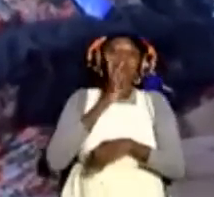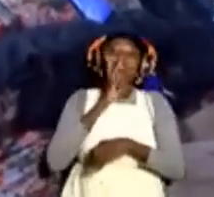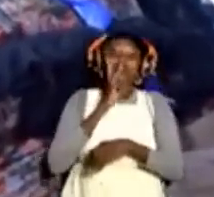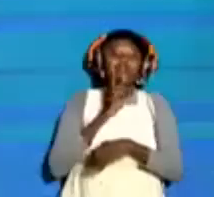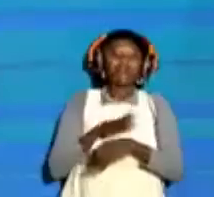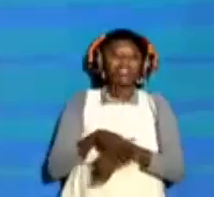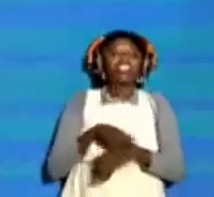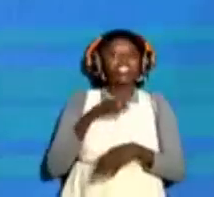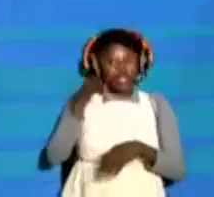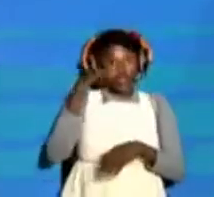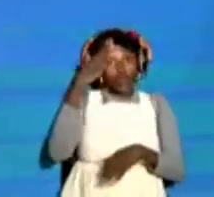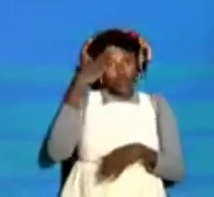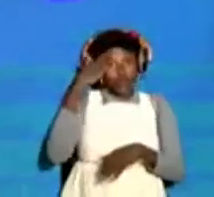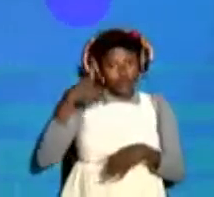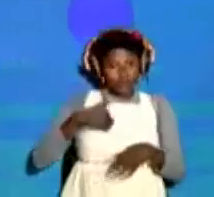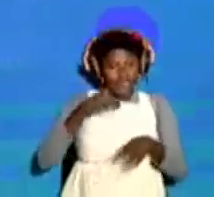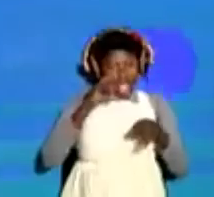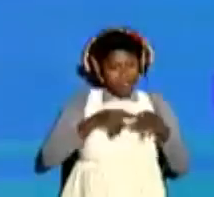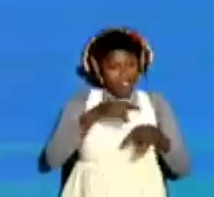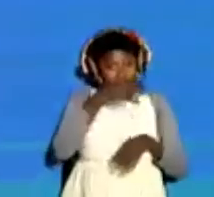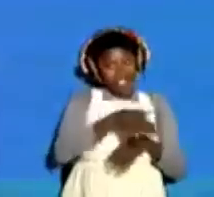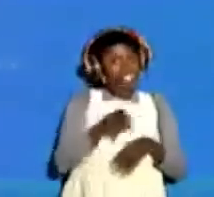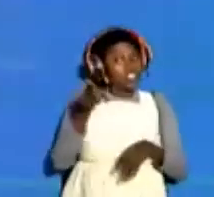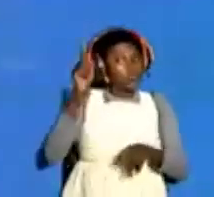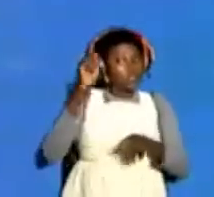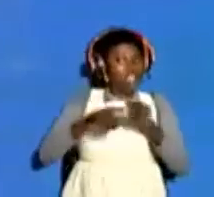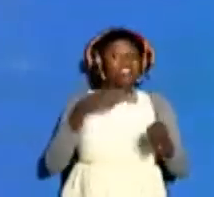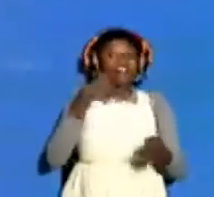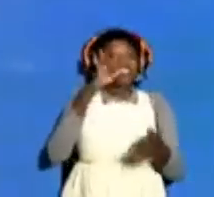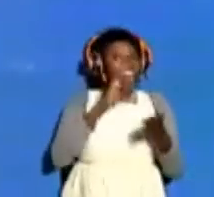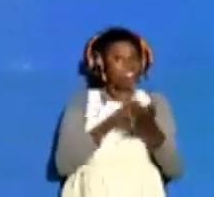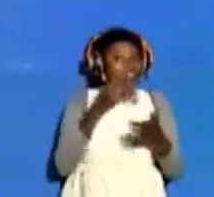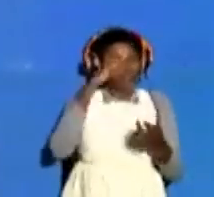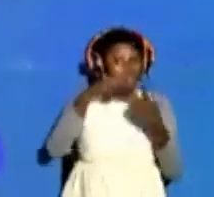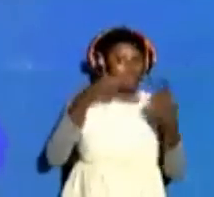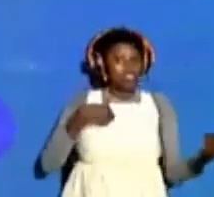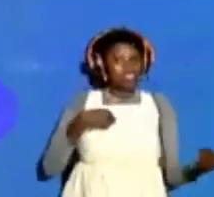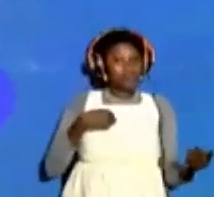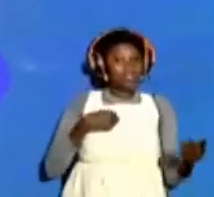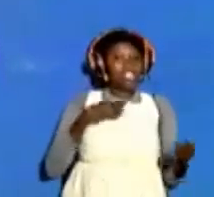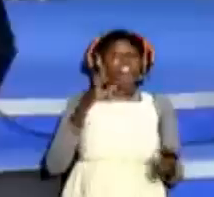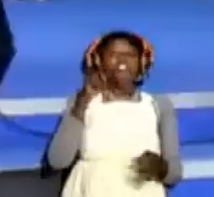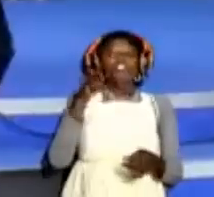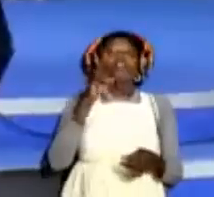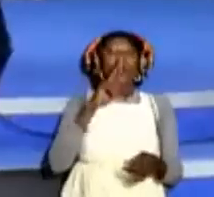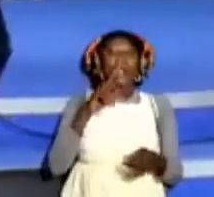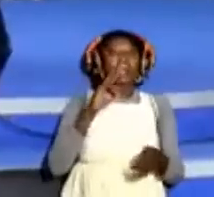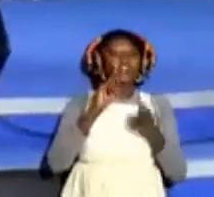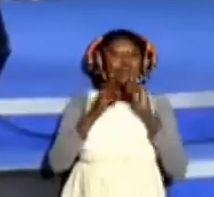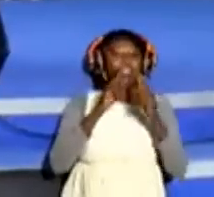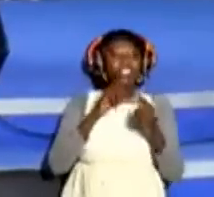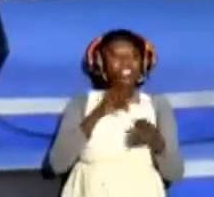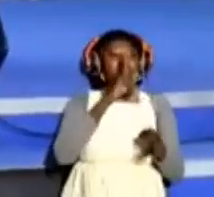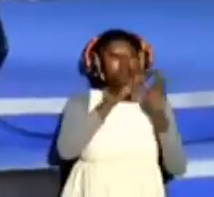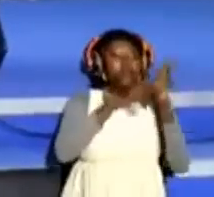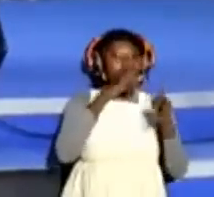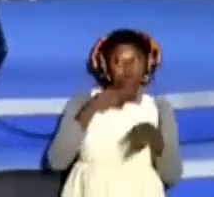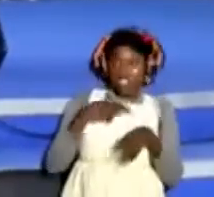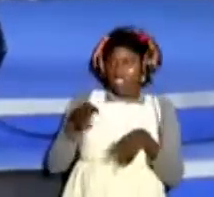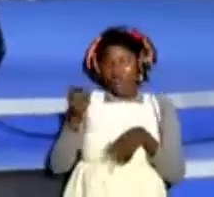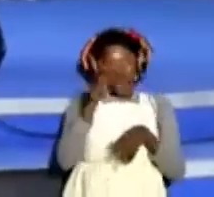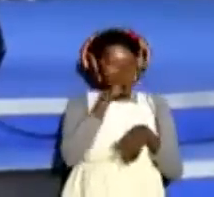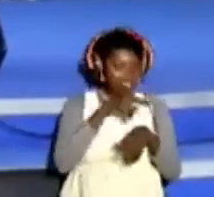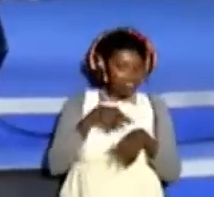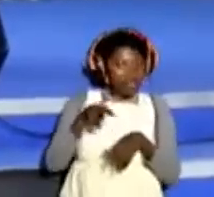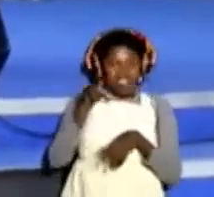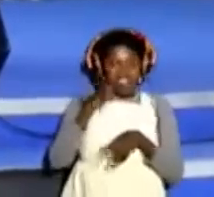When you know I'm on the ground, you don't say such things. When you are talking, people are looking up and down at me